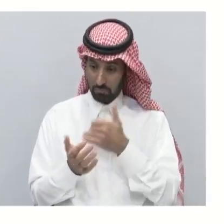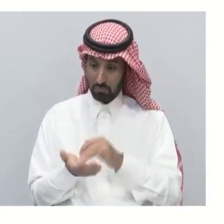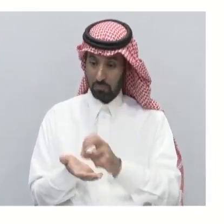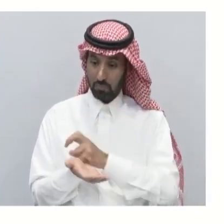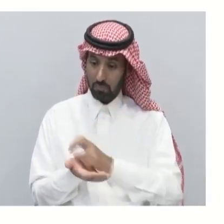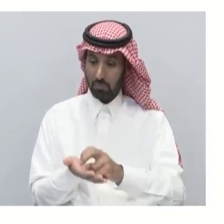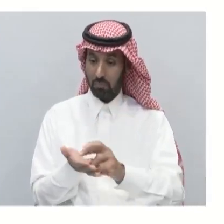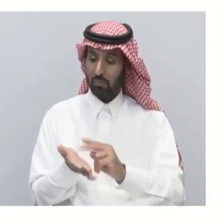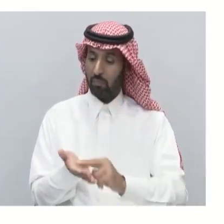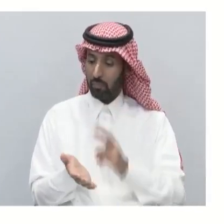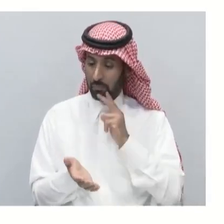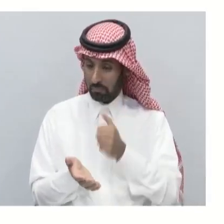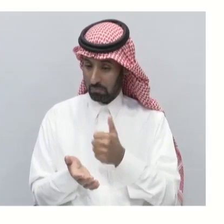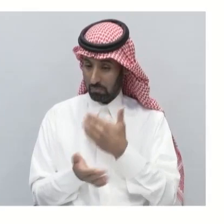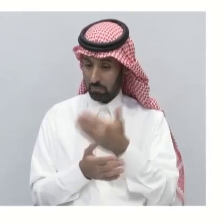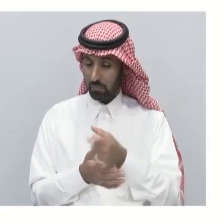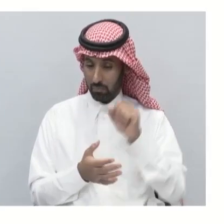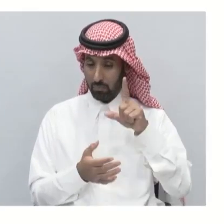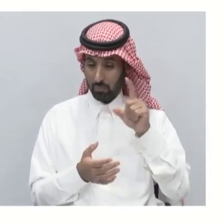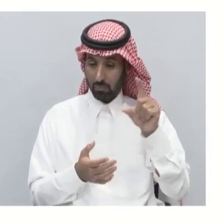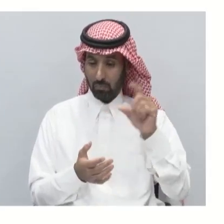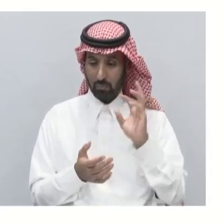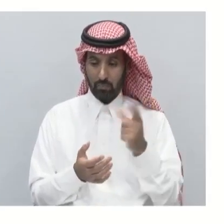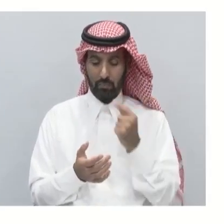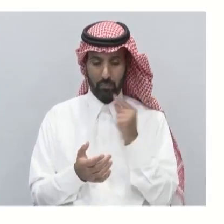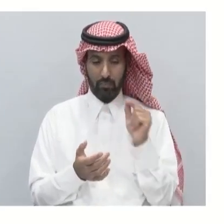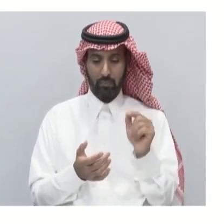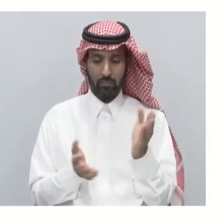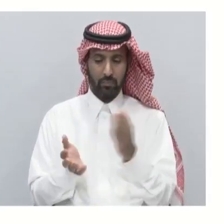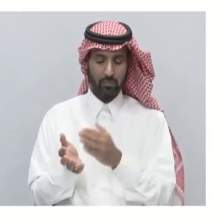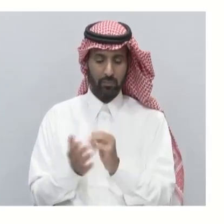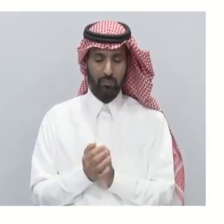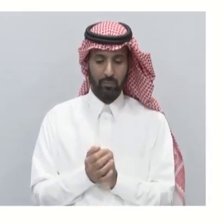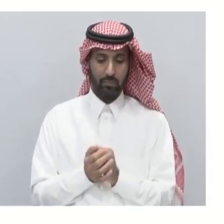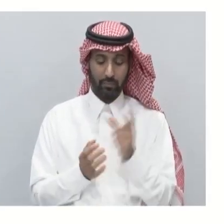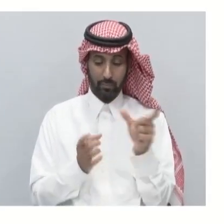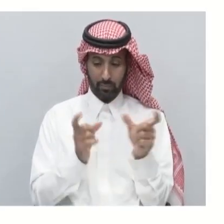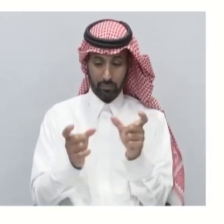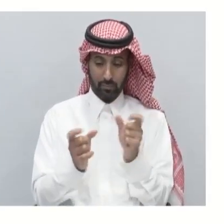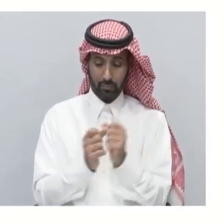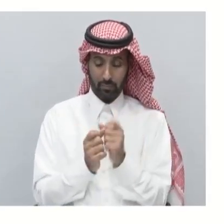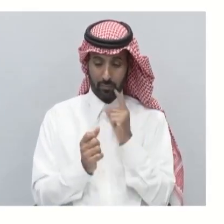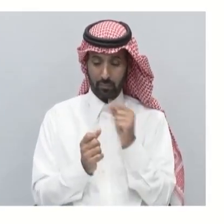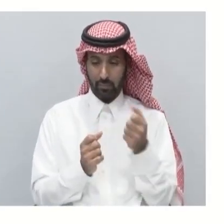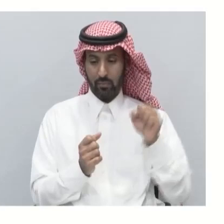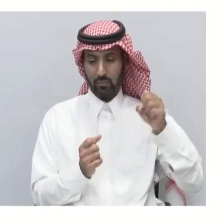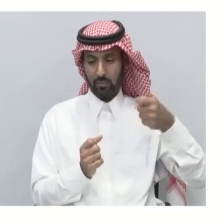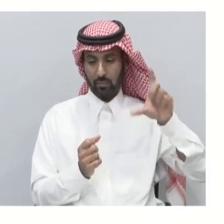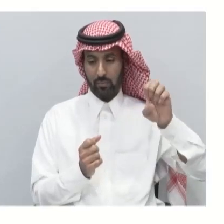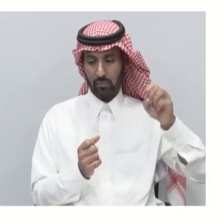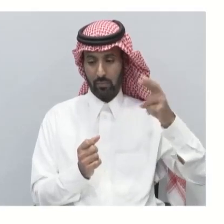stop. Start with capital letter, and after the opening line we will have Saleh with a